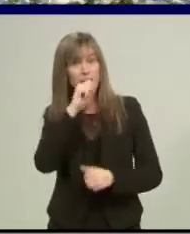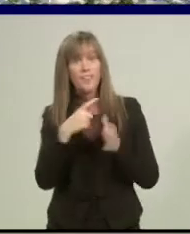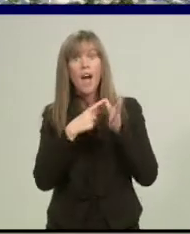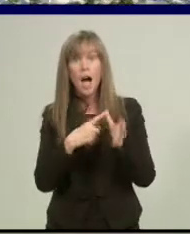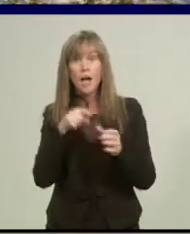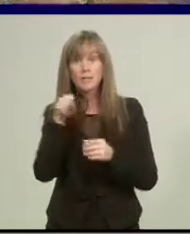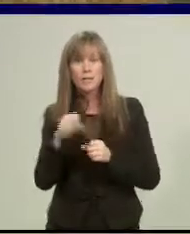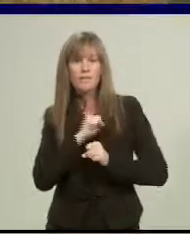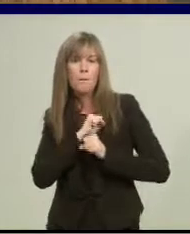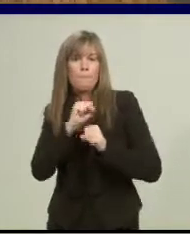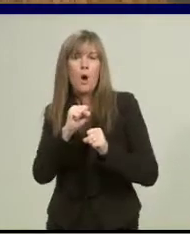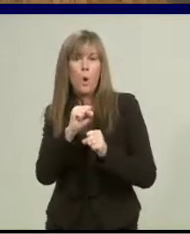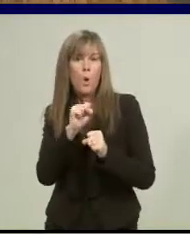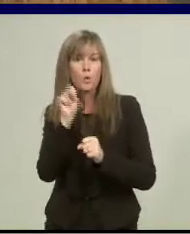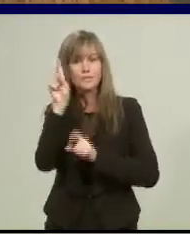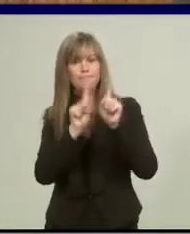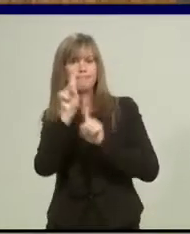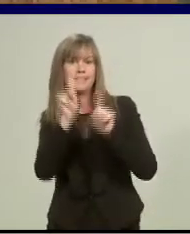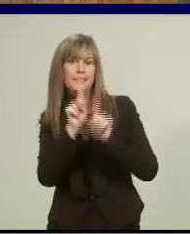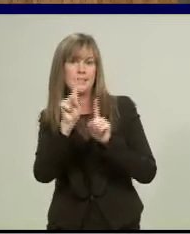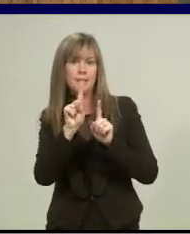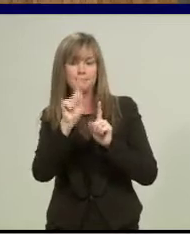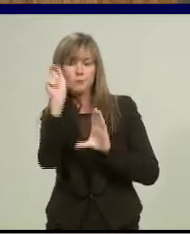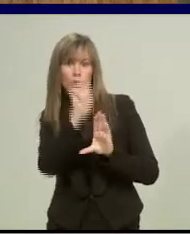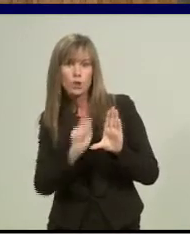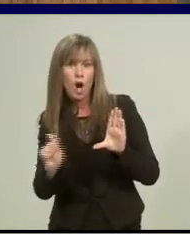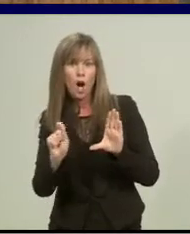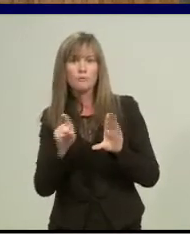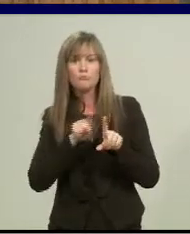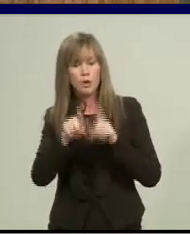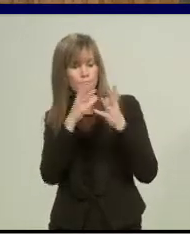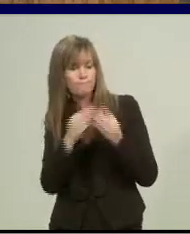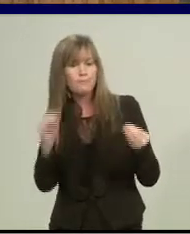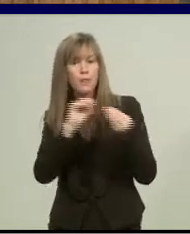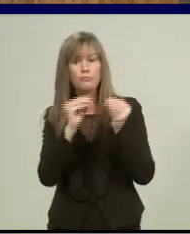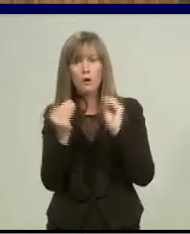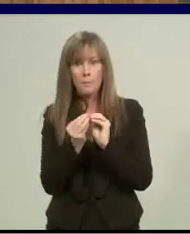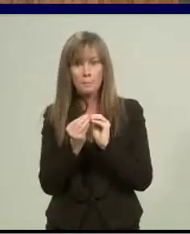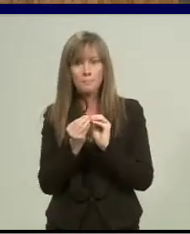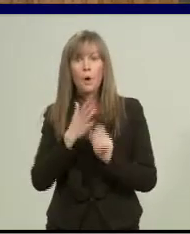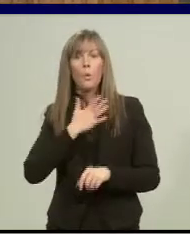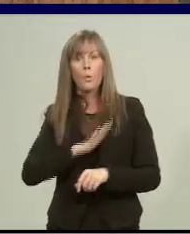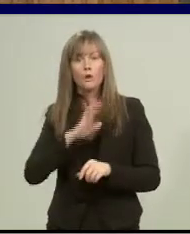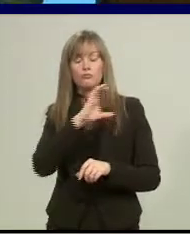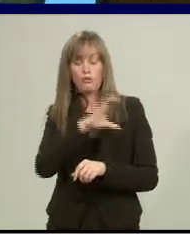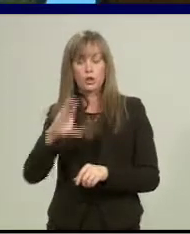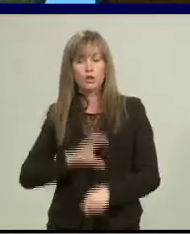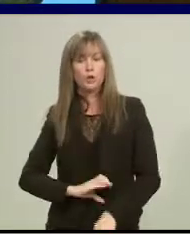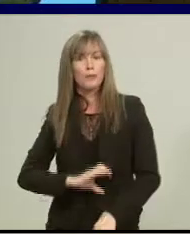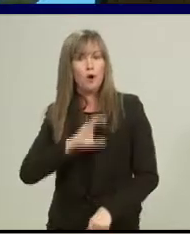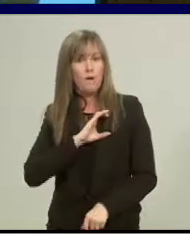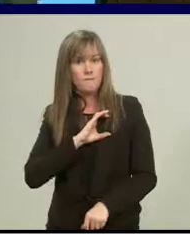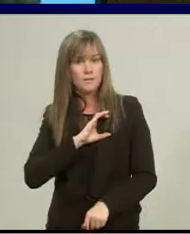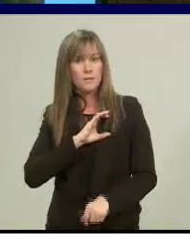innovative urban design led approach to these problems. We want to lift confidence in Christchurch, both